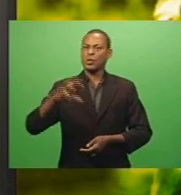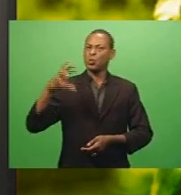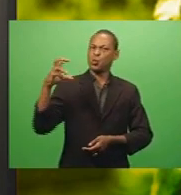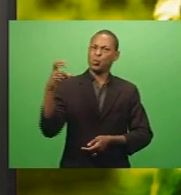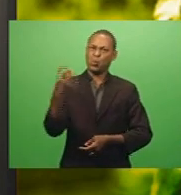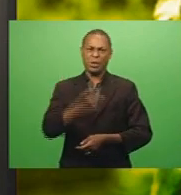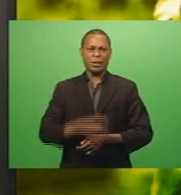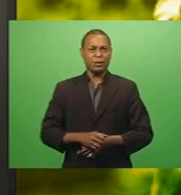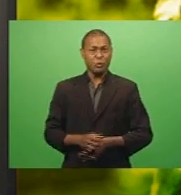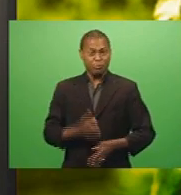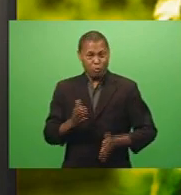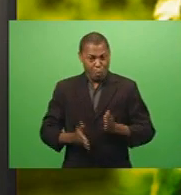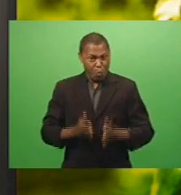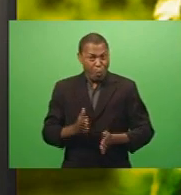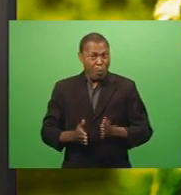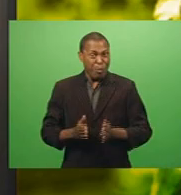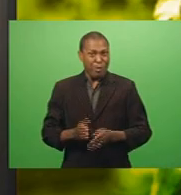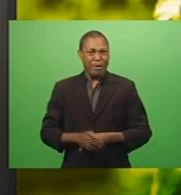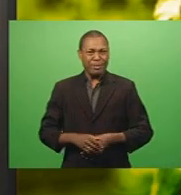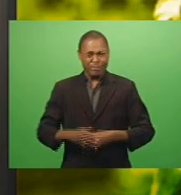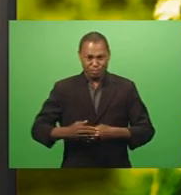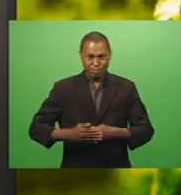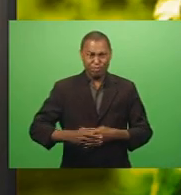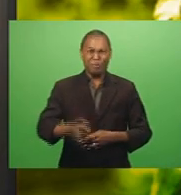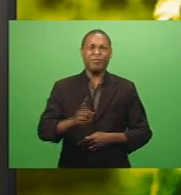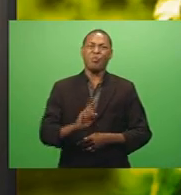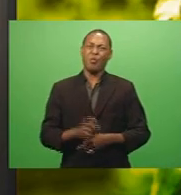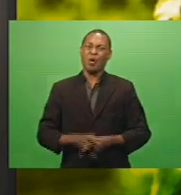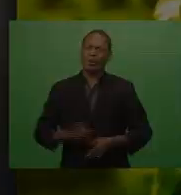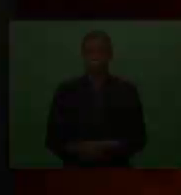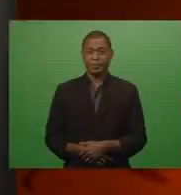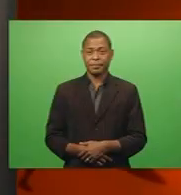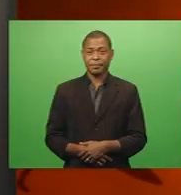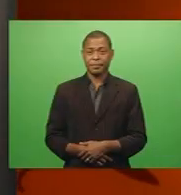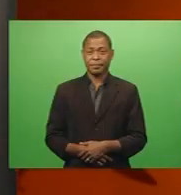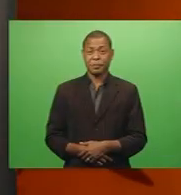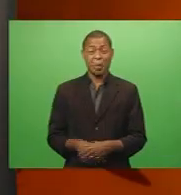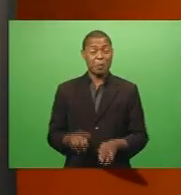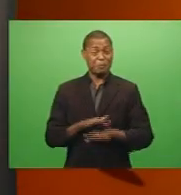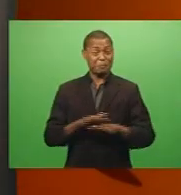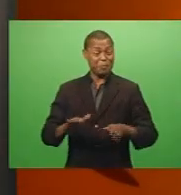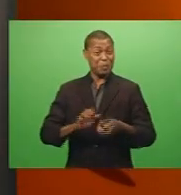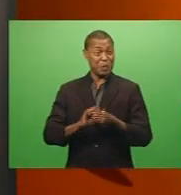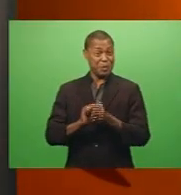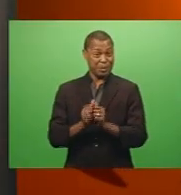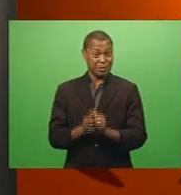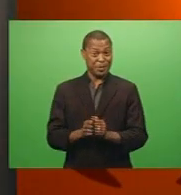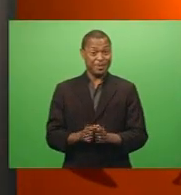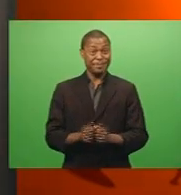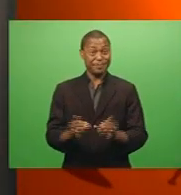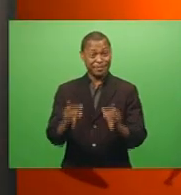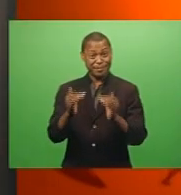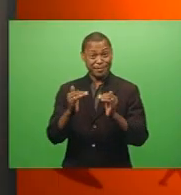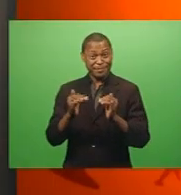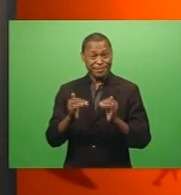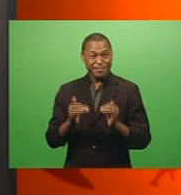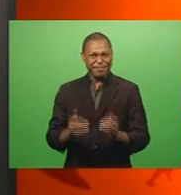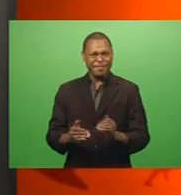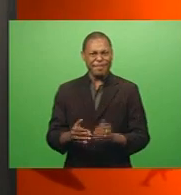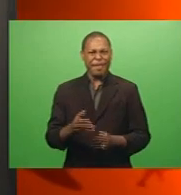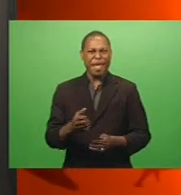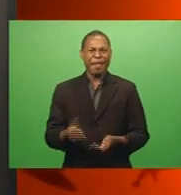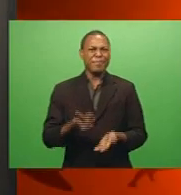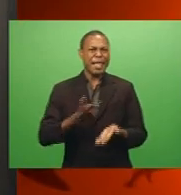by Gagai sending Adam Reynolds over the try line just before halftime. That's it from Sports Tonight. Coming up, a rare Bond film souvenir is